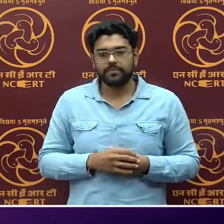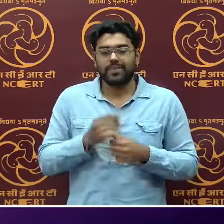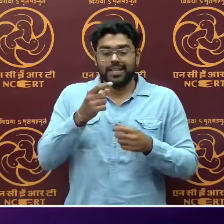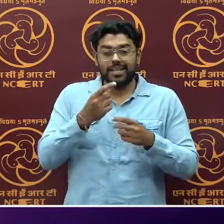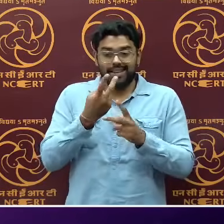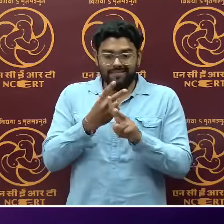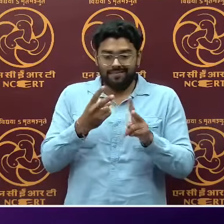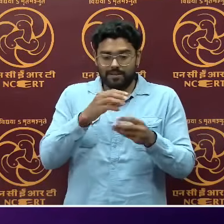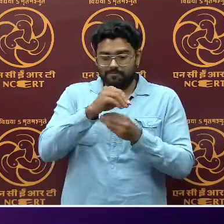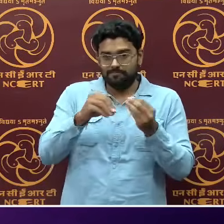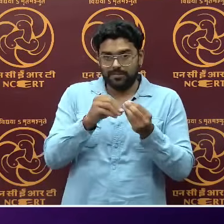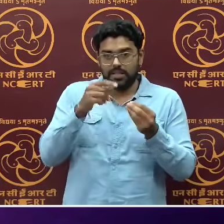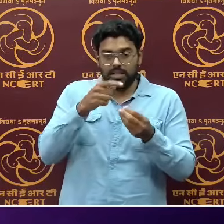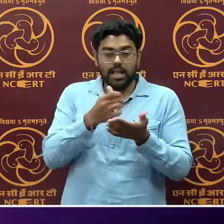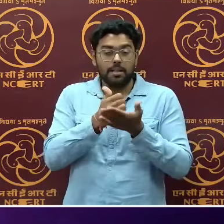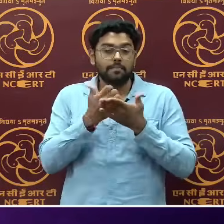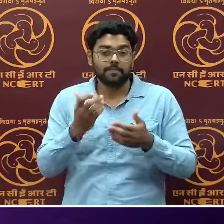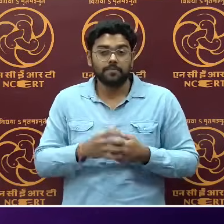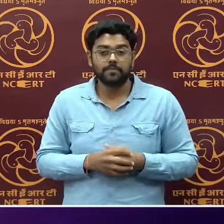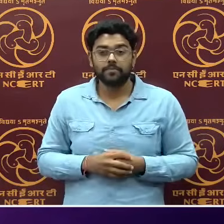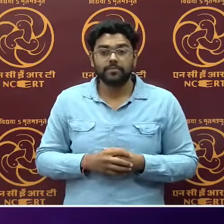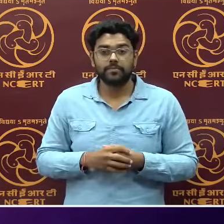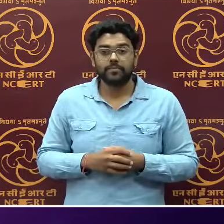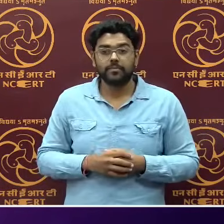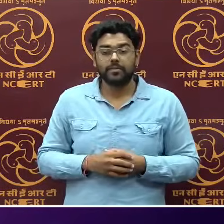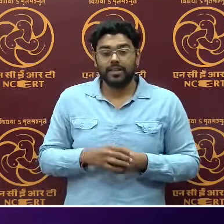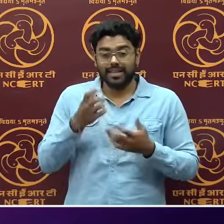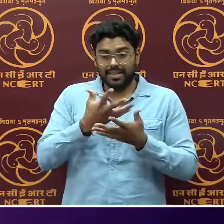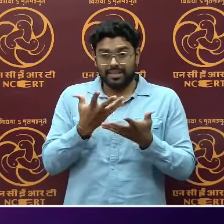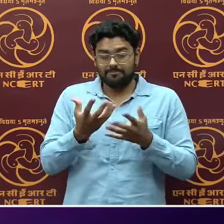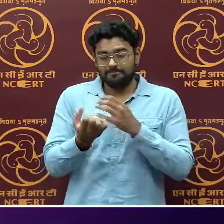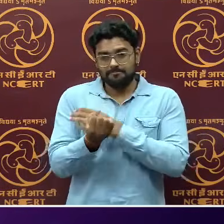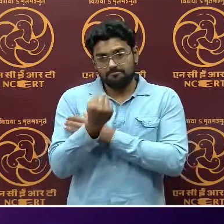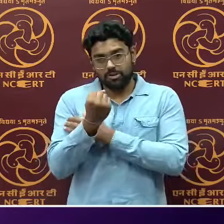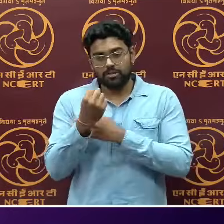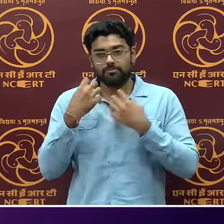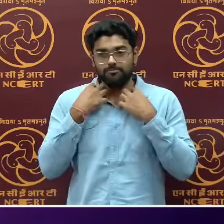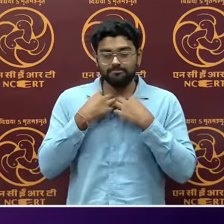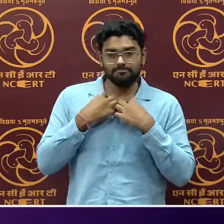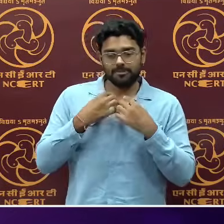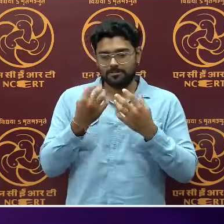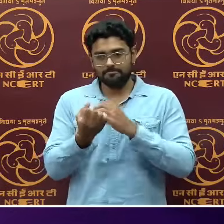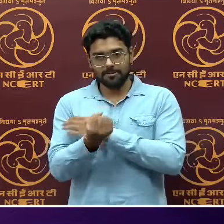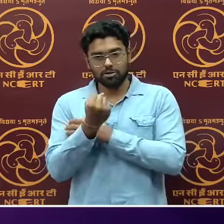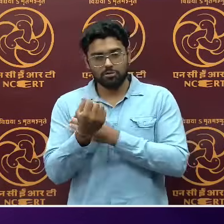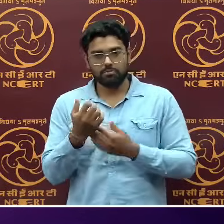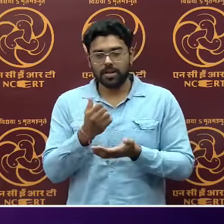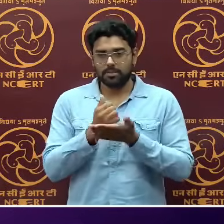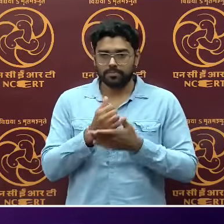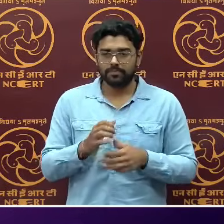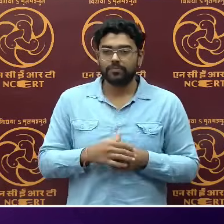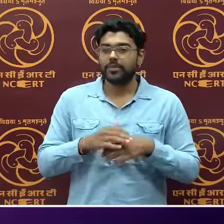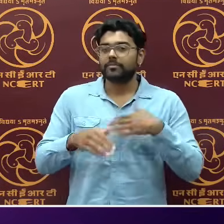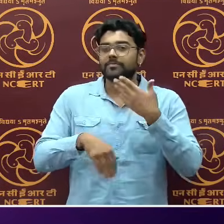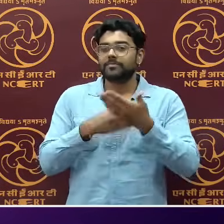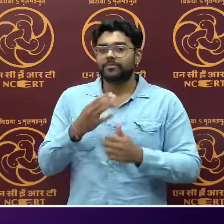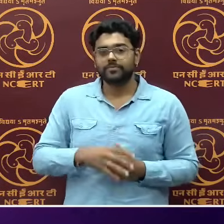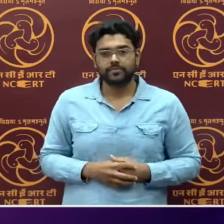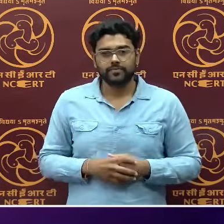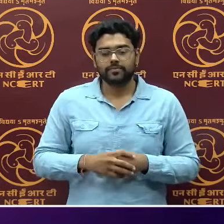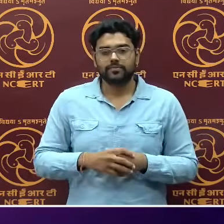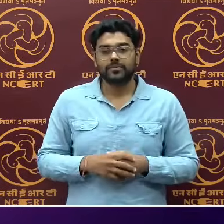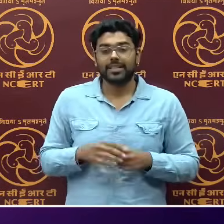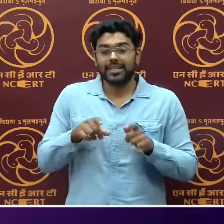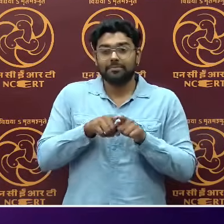alloying, what it does, it makes the ornament strong, right? Right. Further, if we talk of